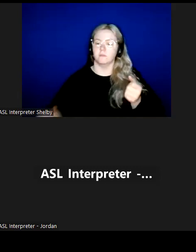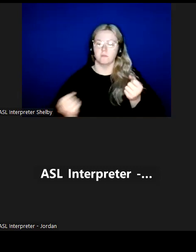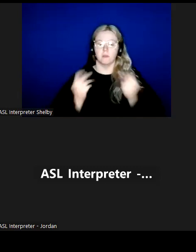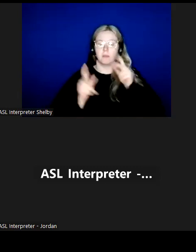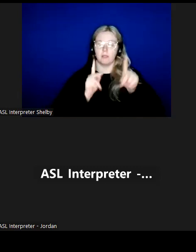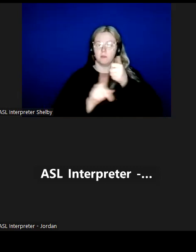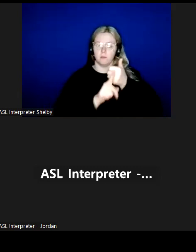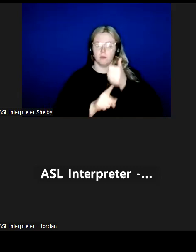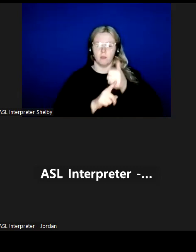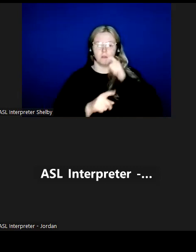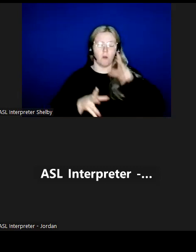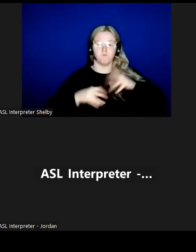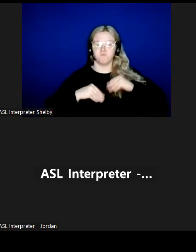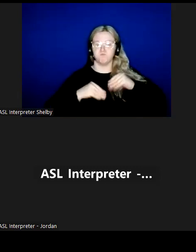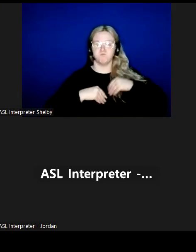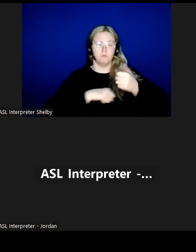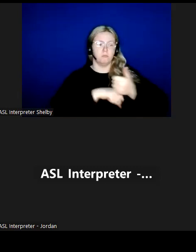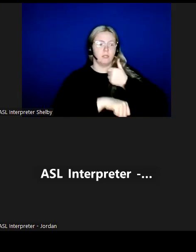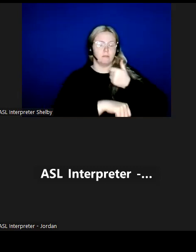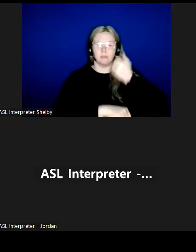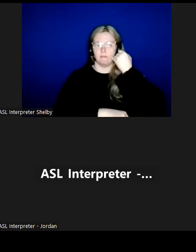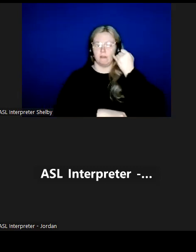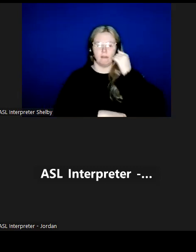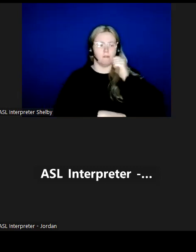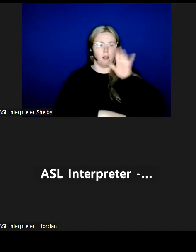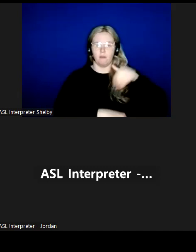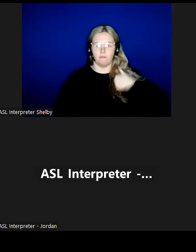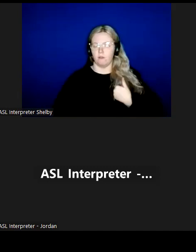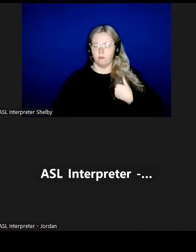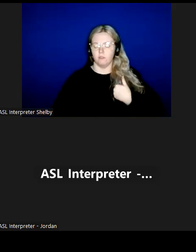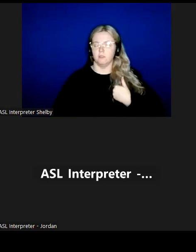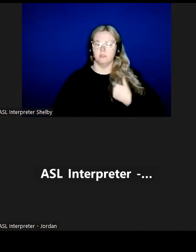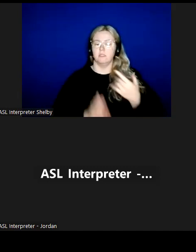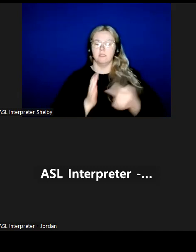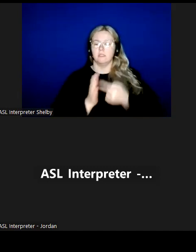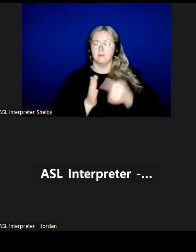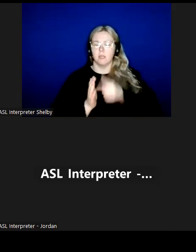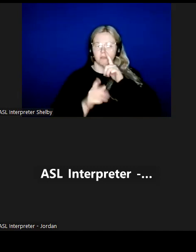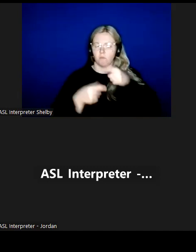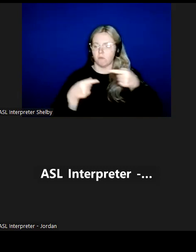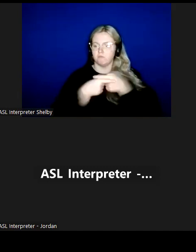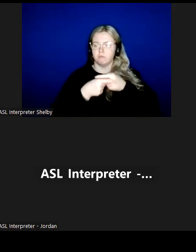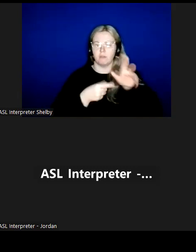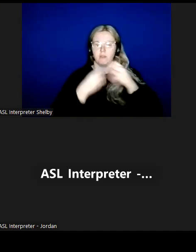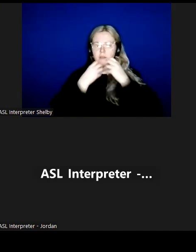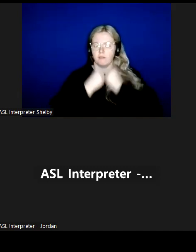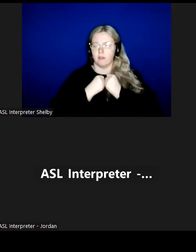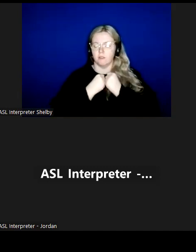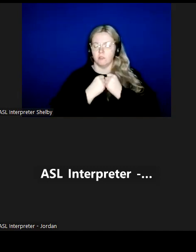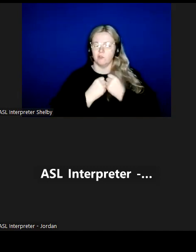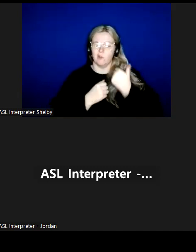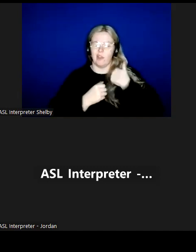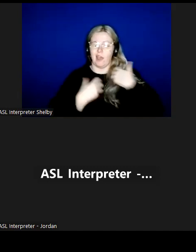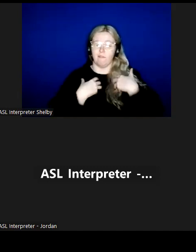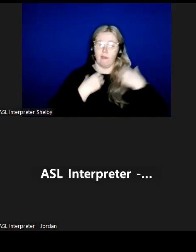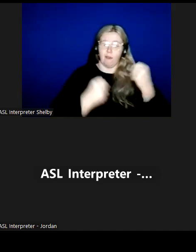behaviors that go against our own values. However, unhealthy guilt happens when we think we